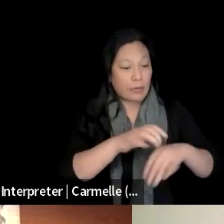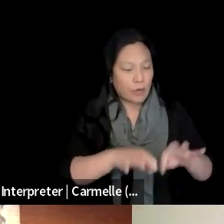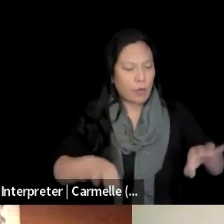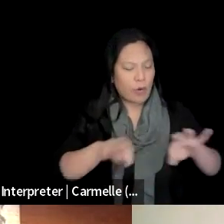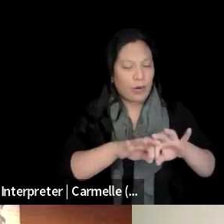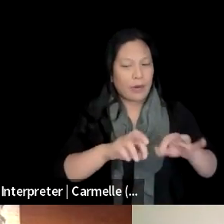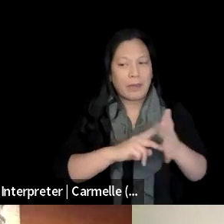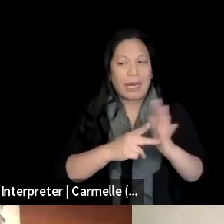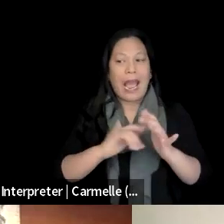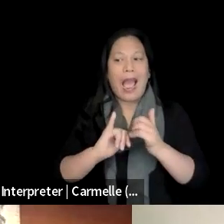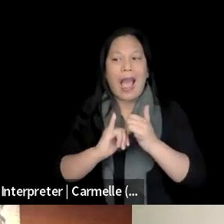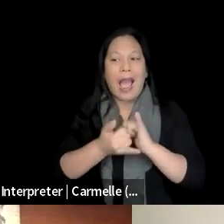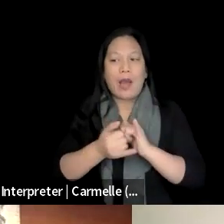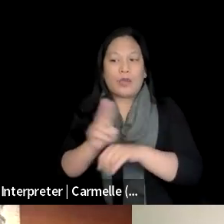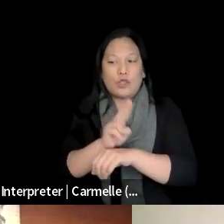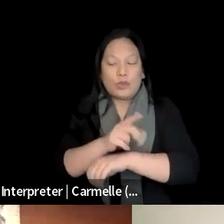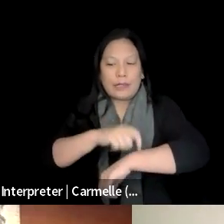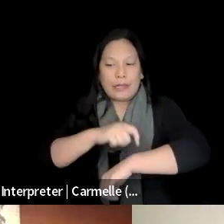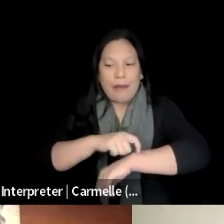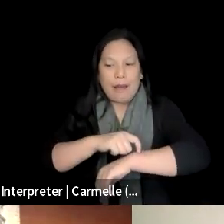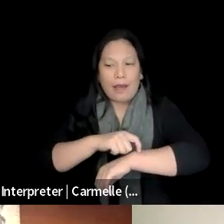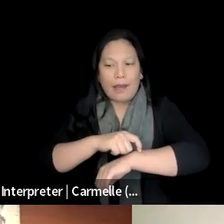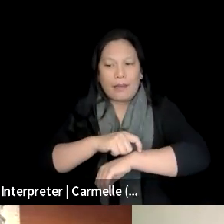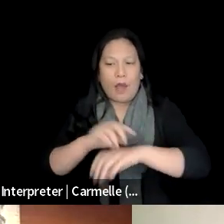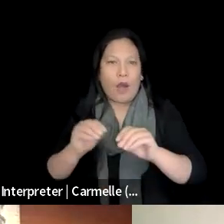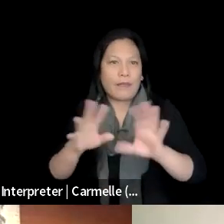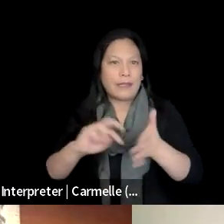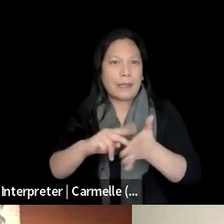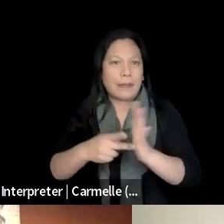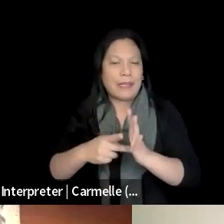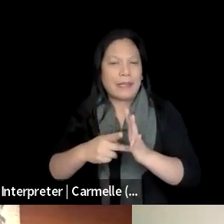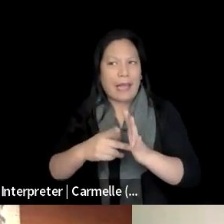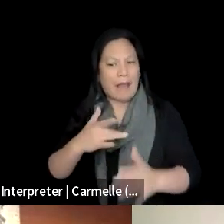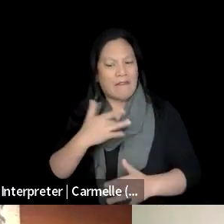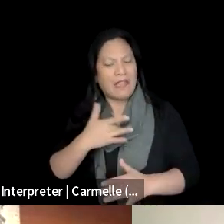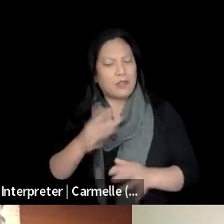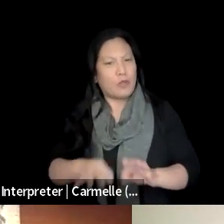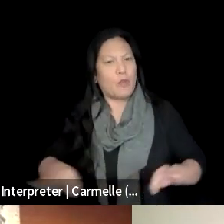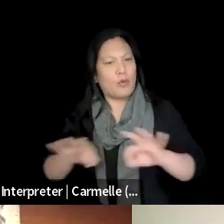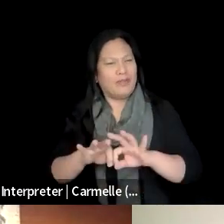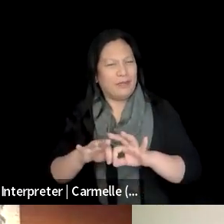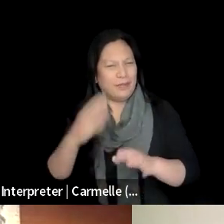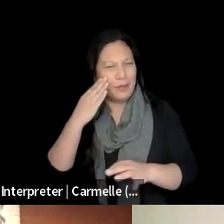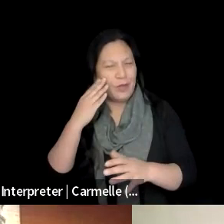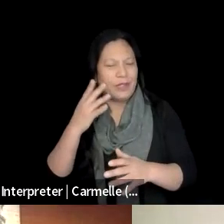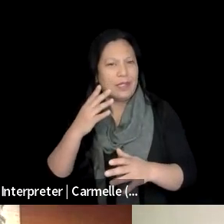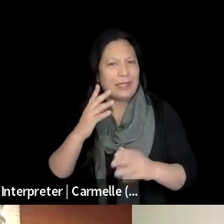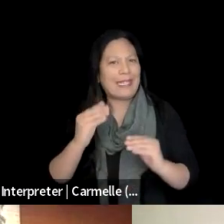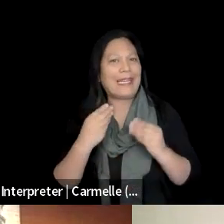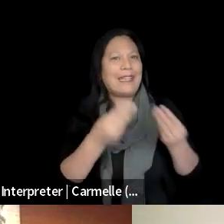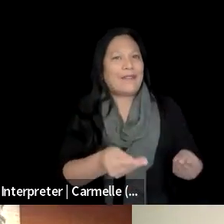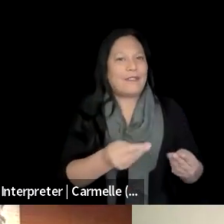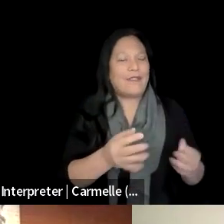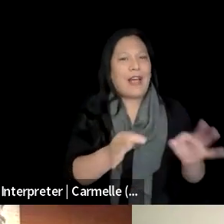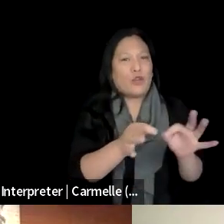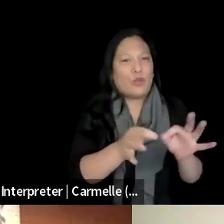identifies something as being important. And certainly when you're in a leadership position as a director, your decisions around